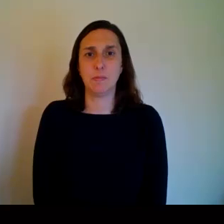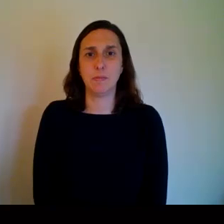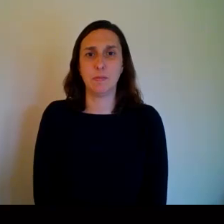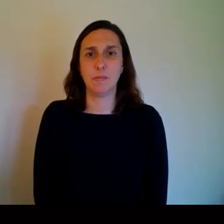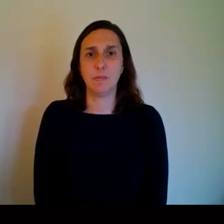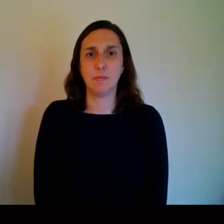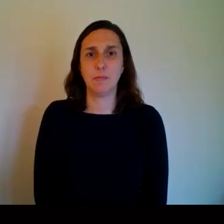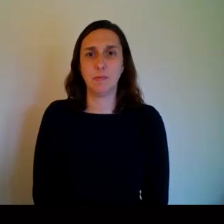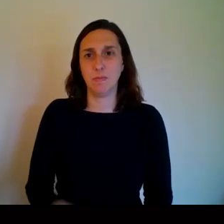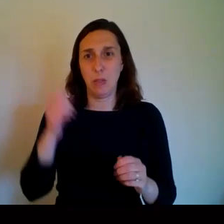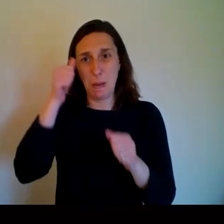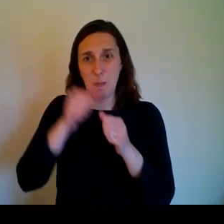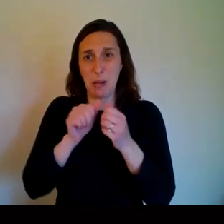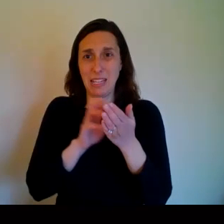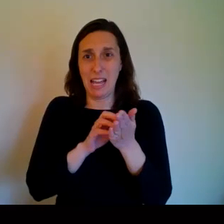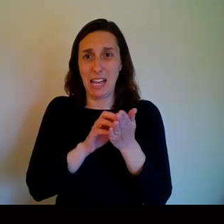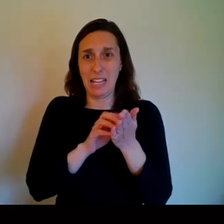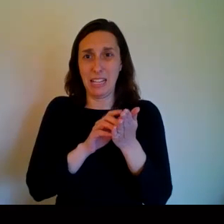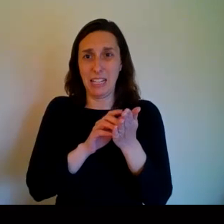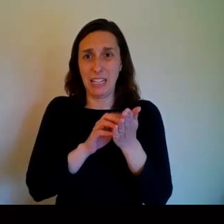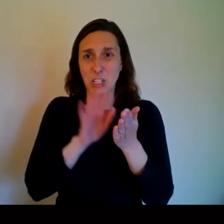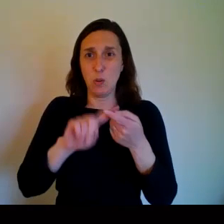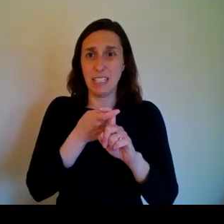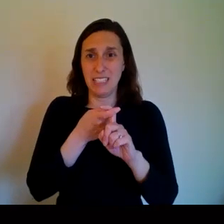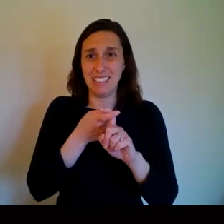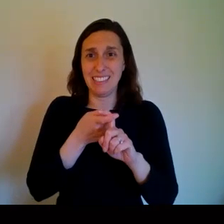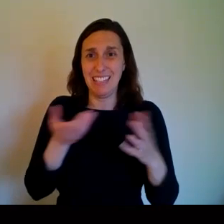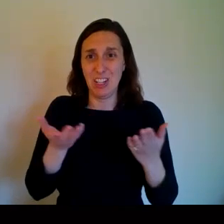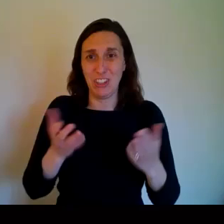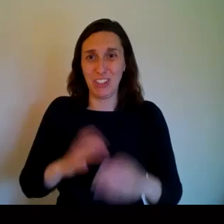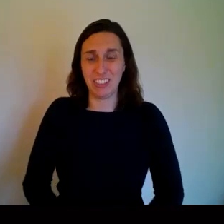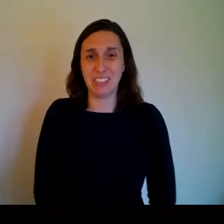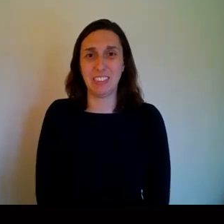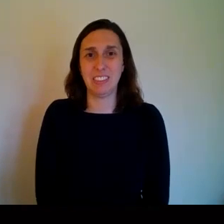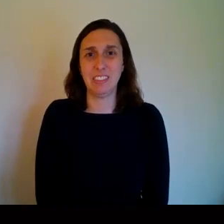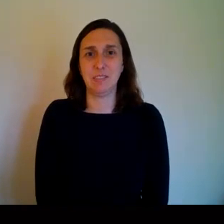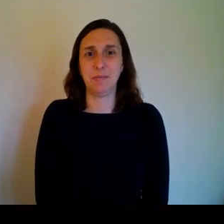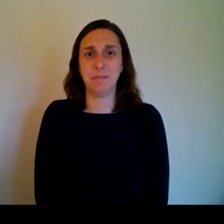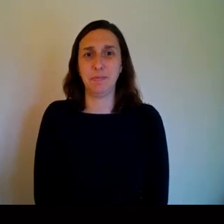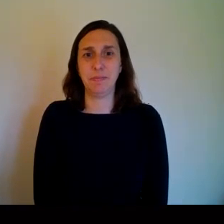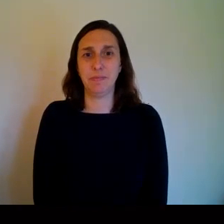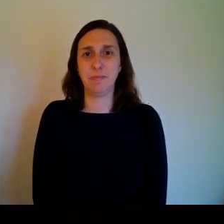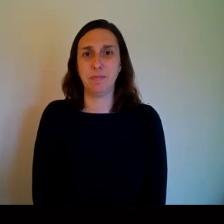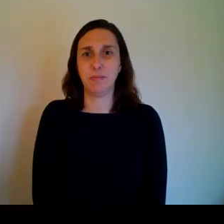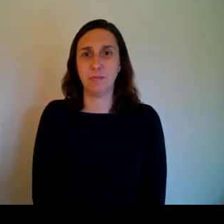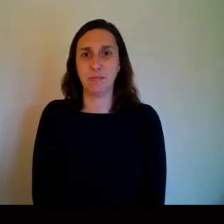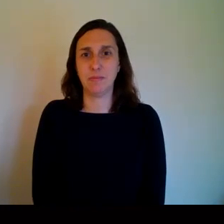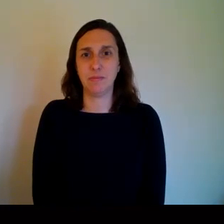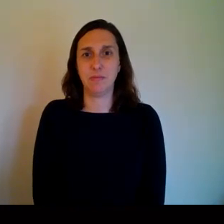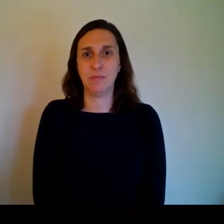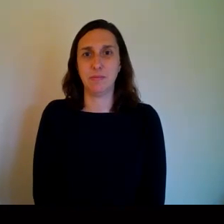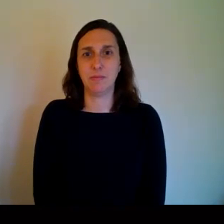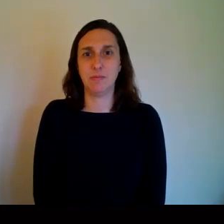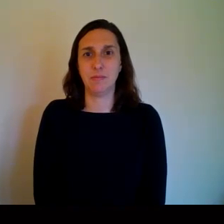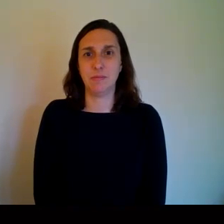Calculators are always your friends here. Sorry, 60 times 60 is 3,600, and a ninth of 3,600 is